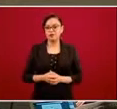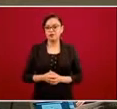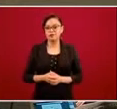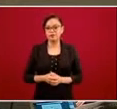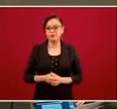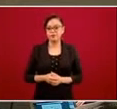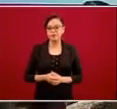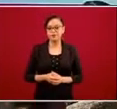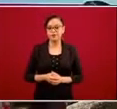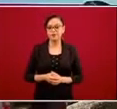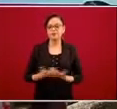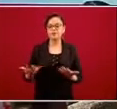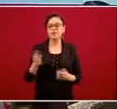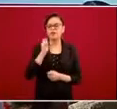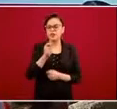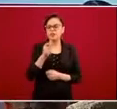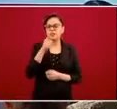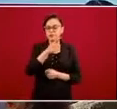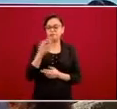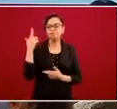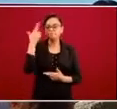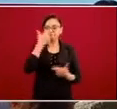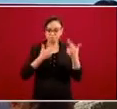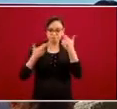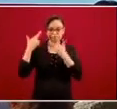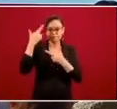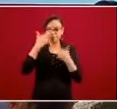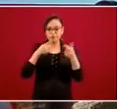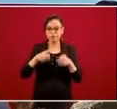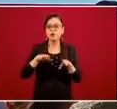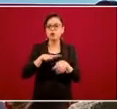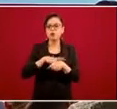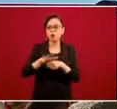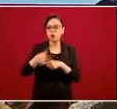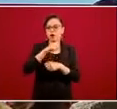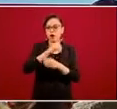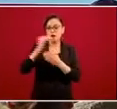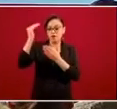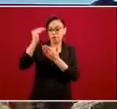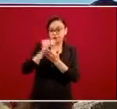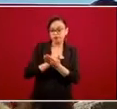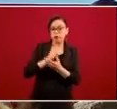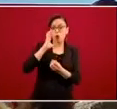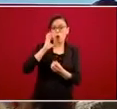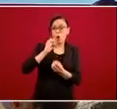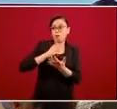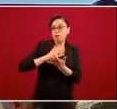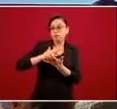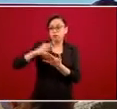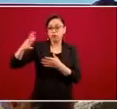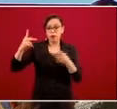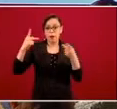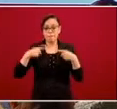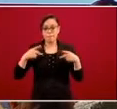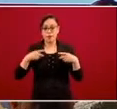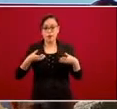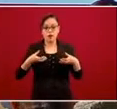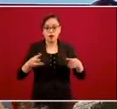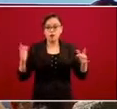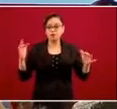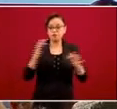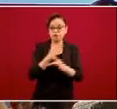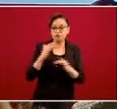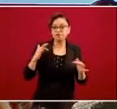report provided by Google, which is a service that they provide as an auxiliary service